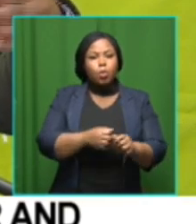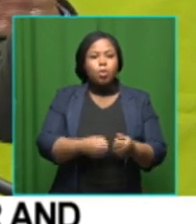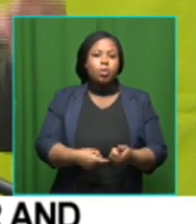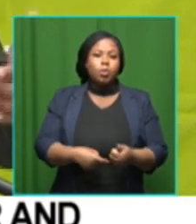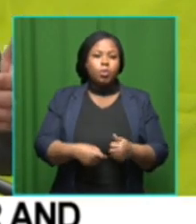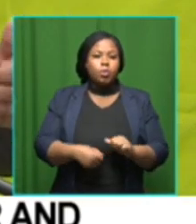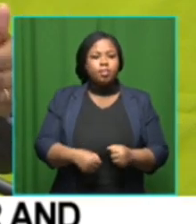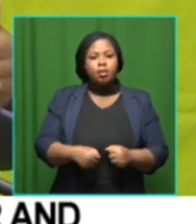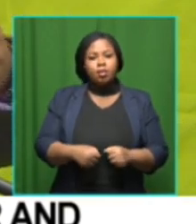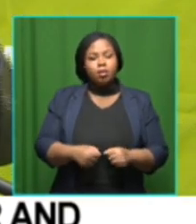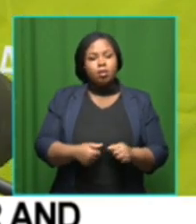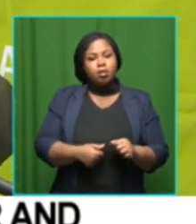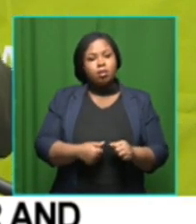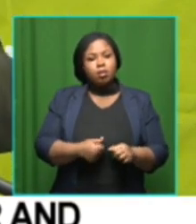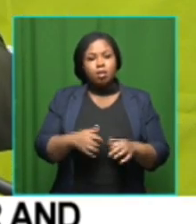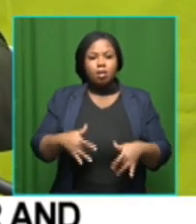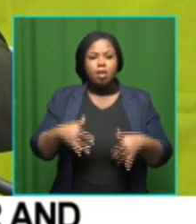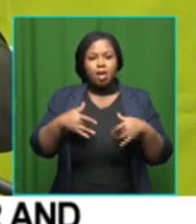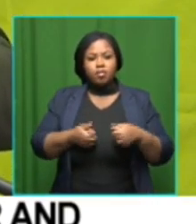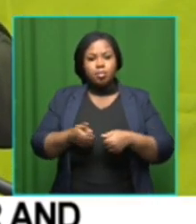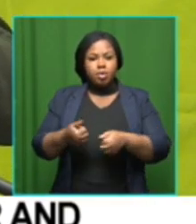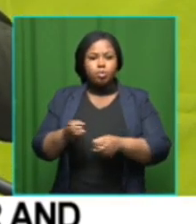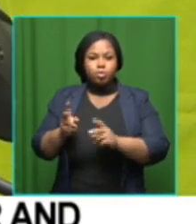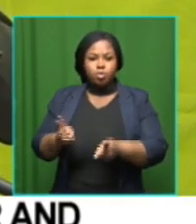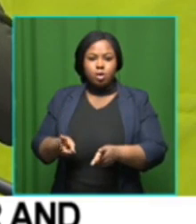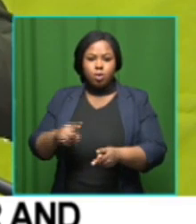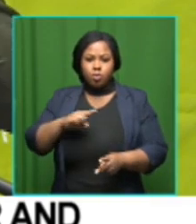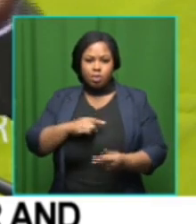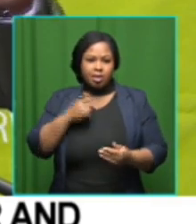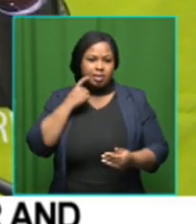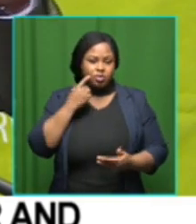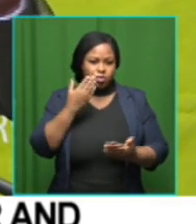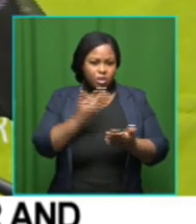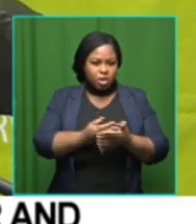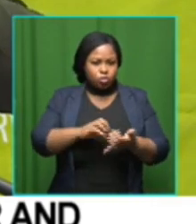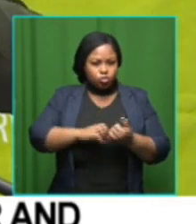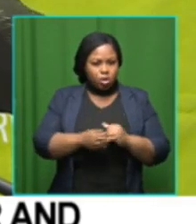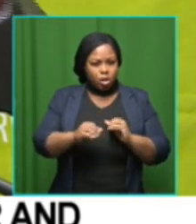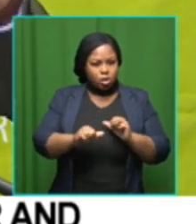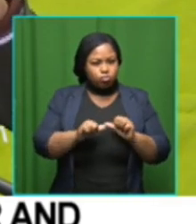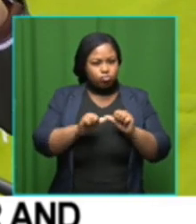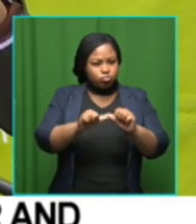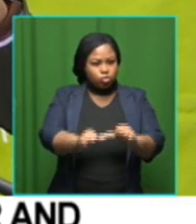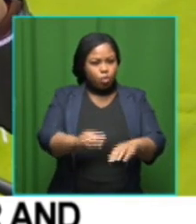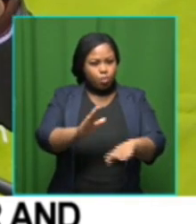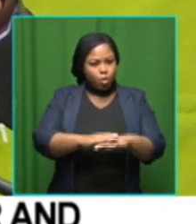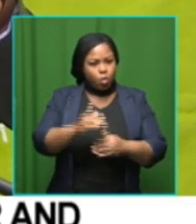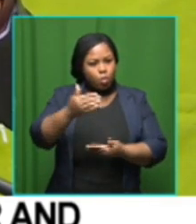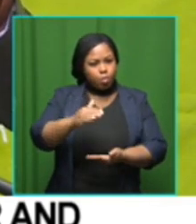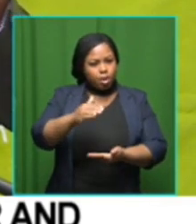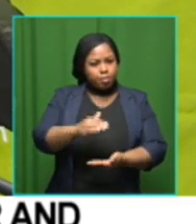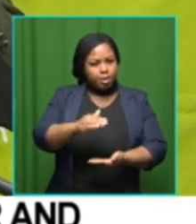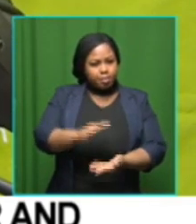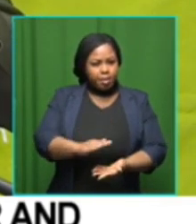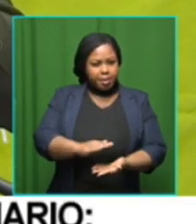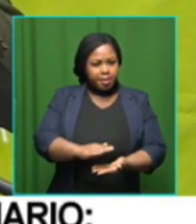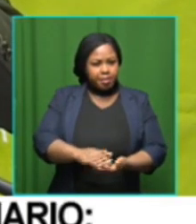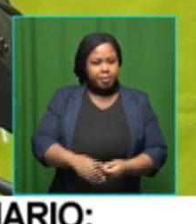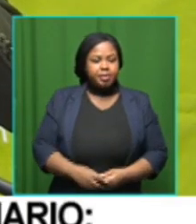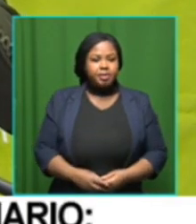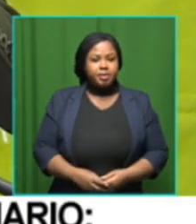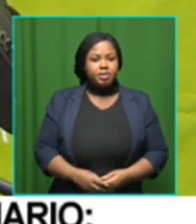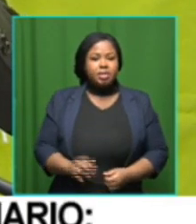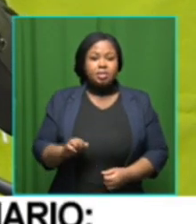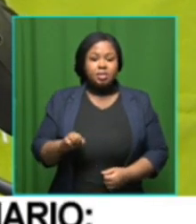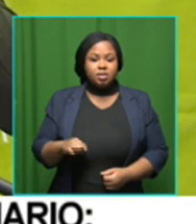it's supposed to be normal, so that we sustain the element of flattening the curve a bit further. And